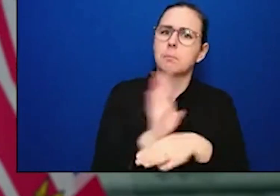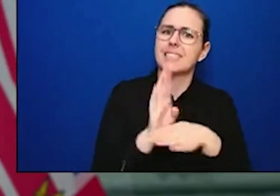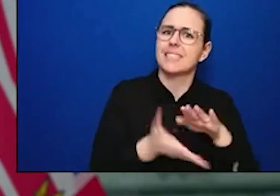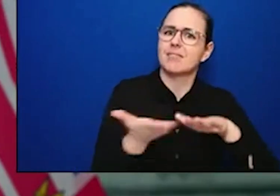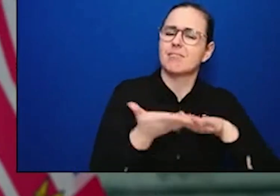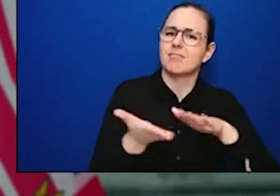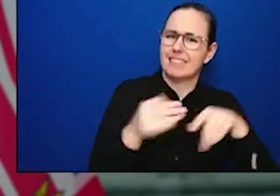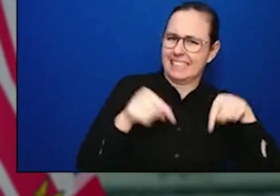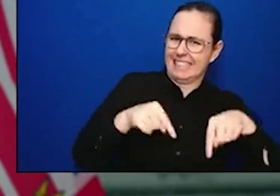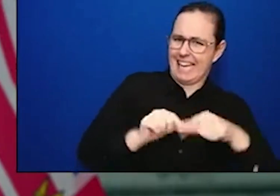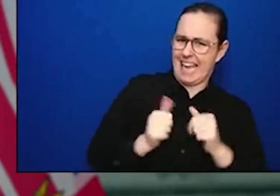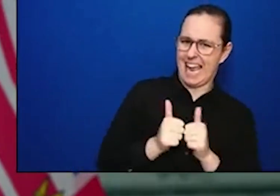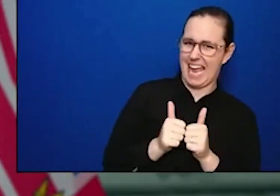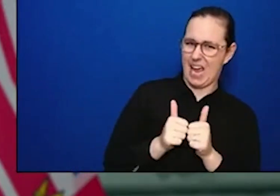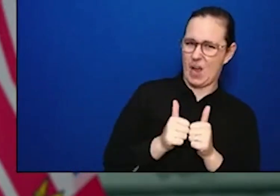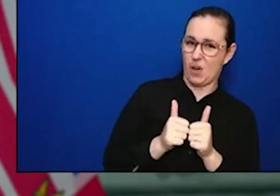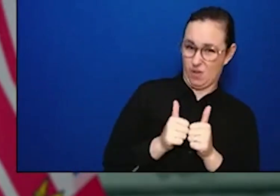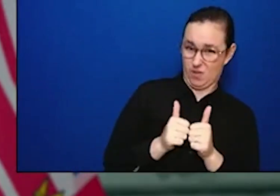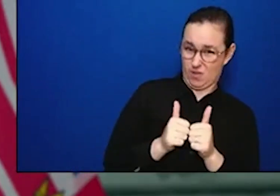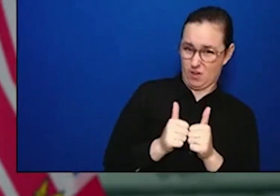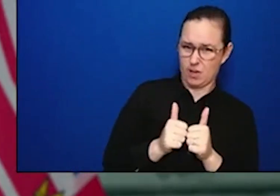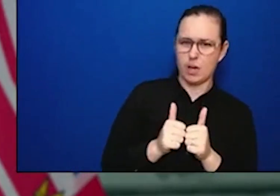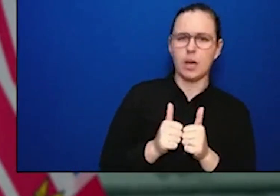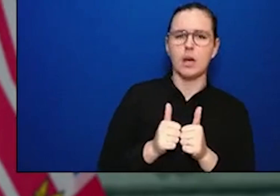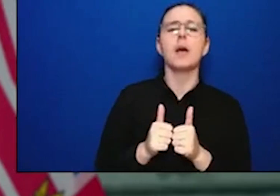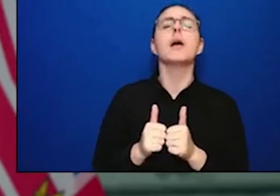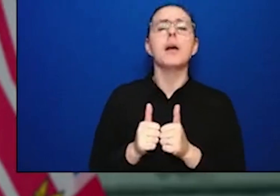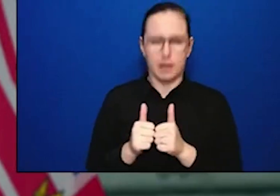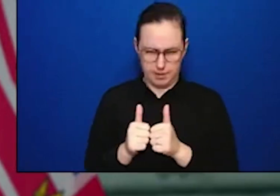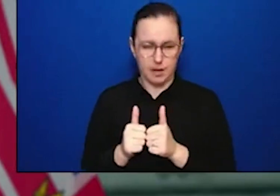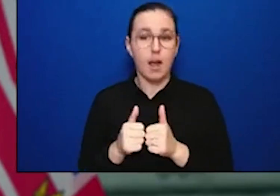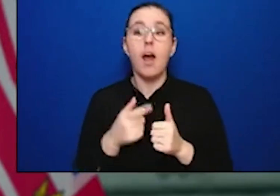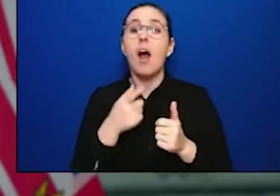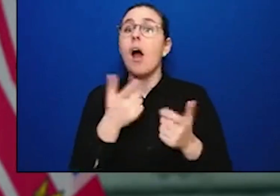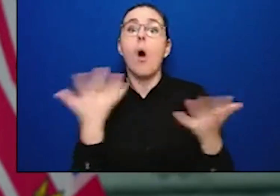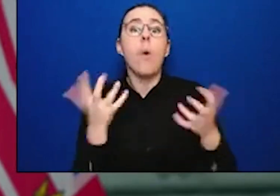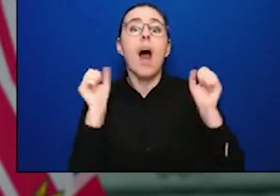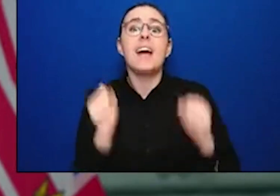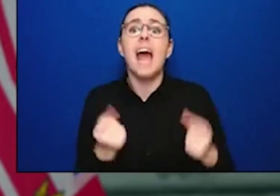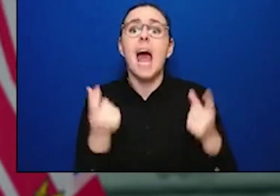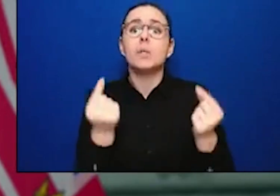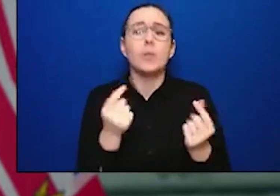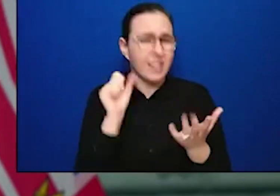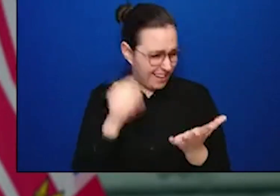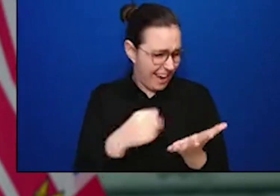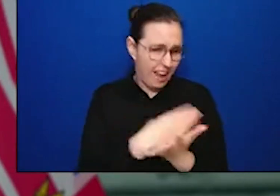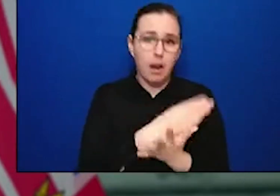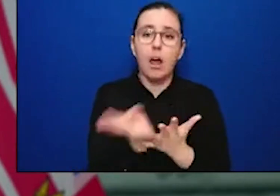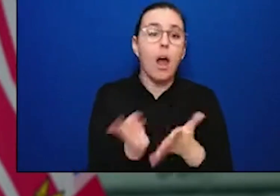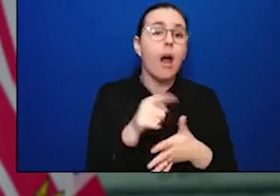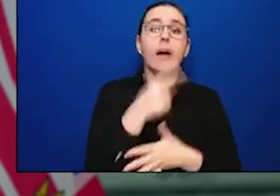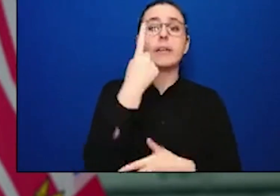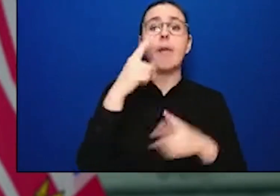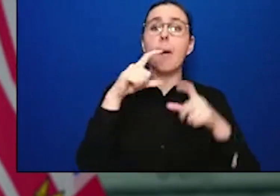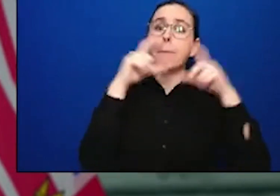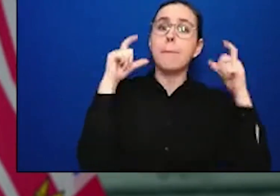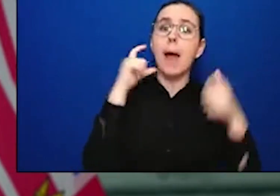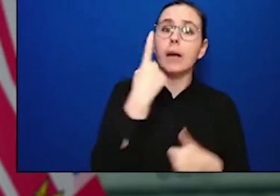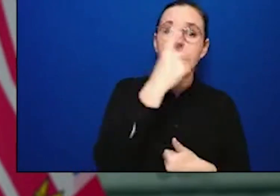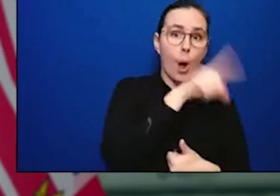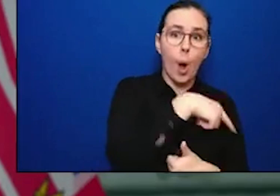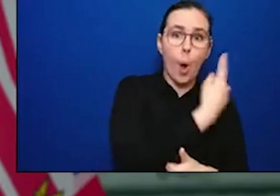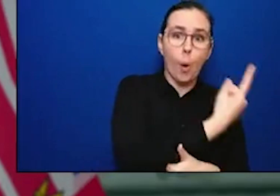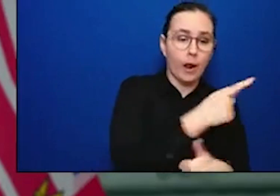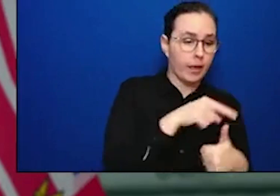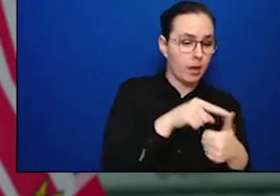thing. It's not about a rapid test. It's not about a mask that keeps one safe. It's about doing everything we